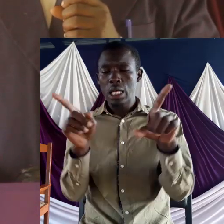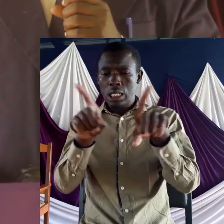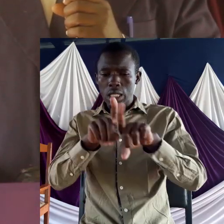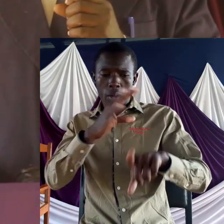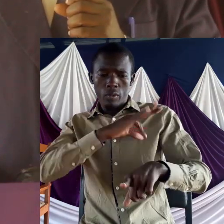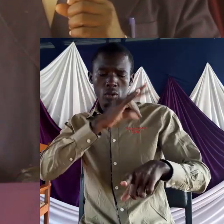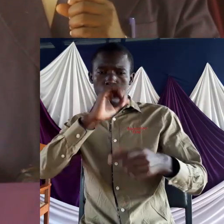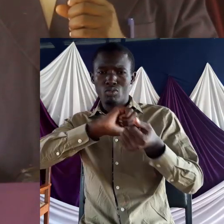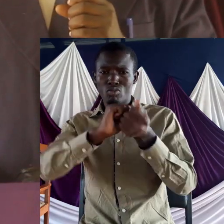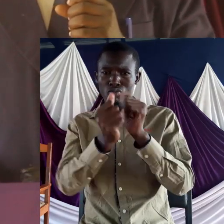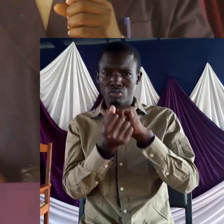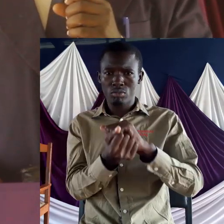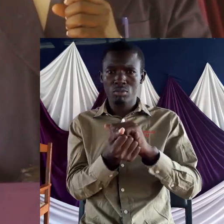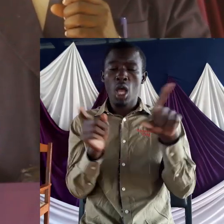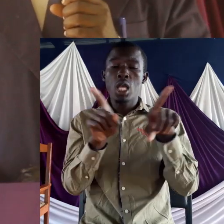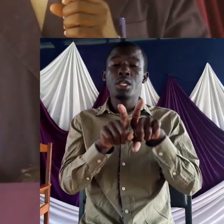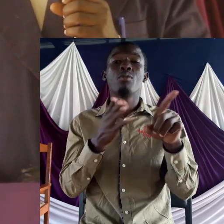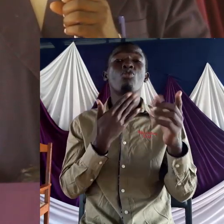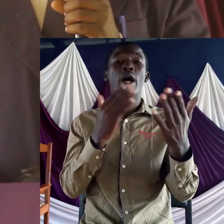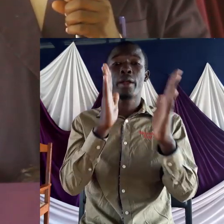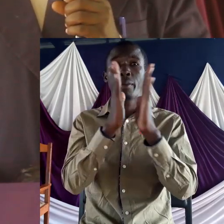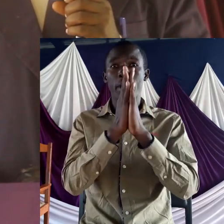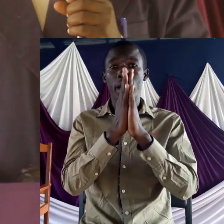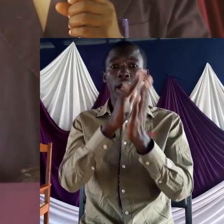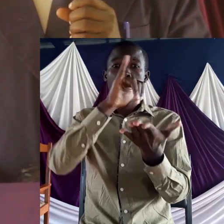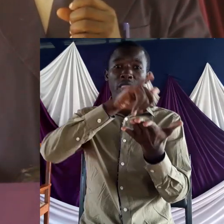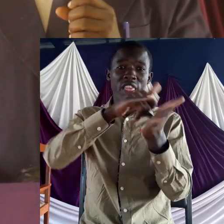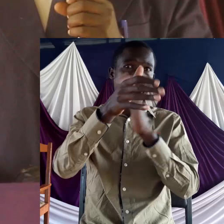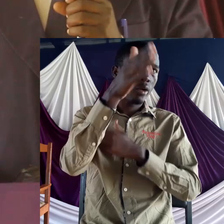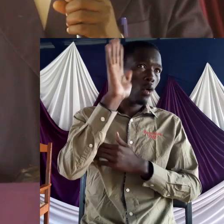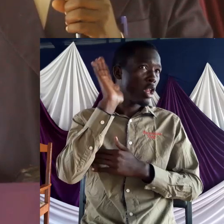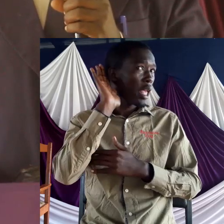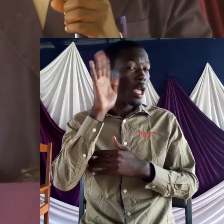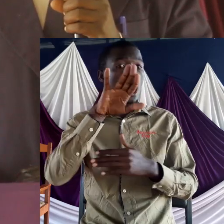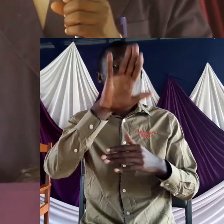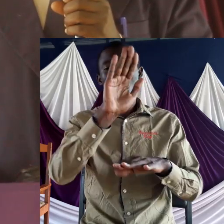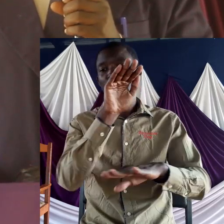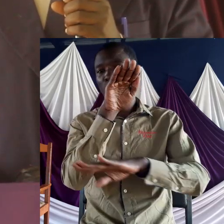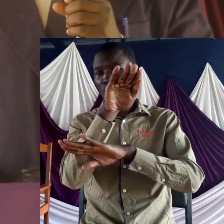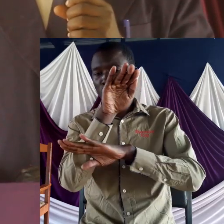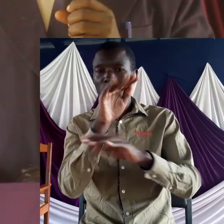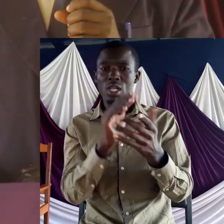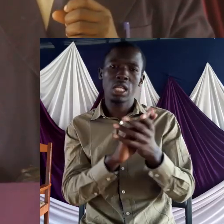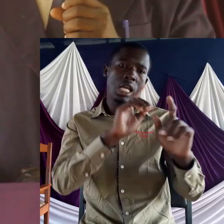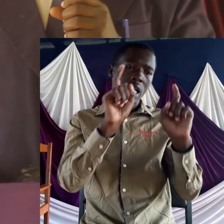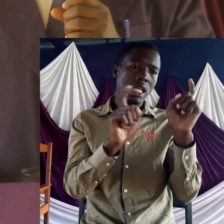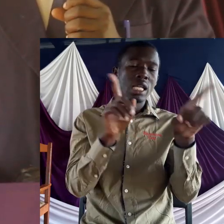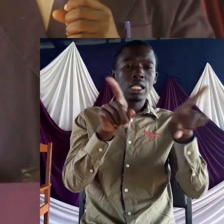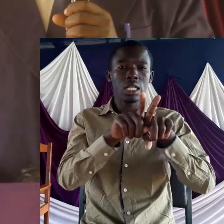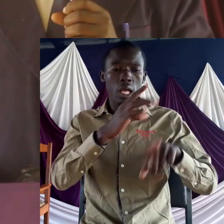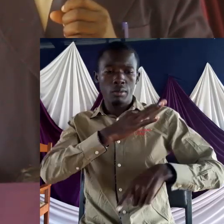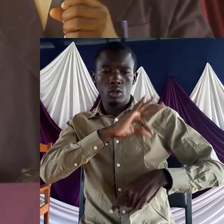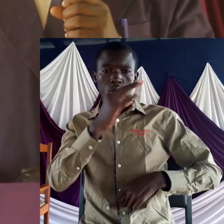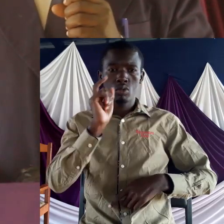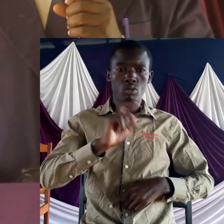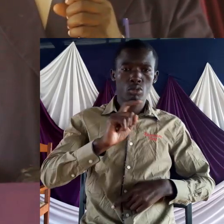revival, and we also want to pray that God may hear your concerns and your spiritual needs this